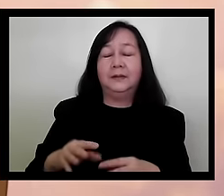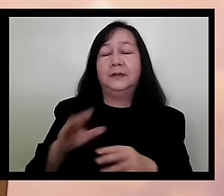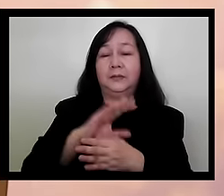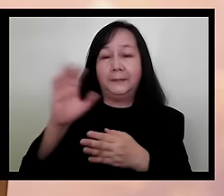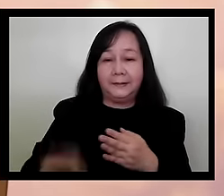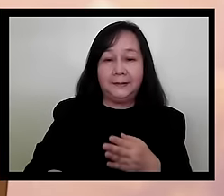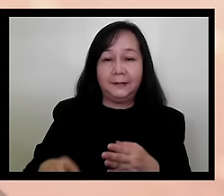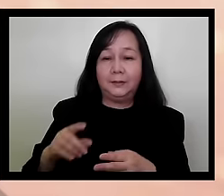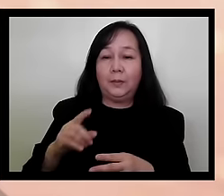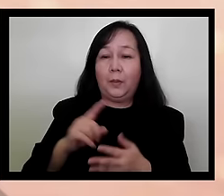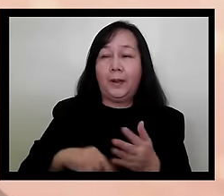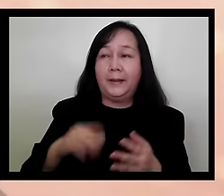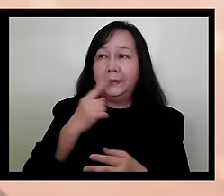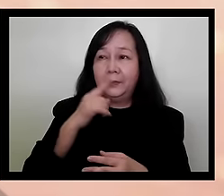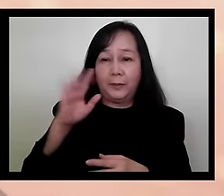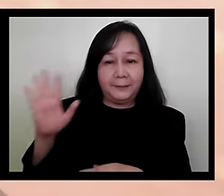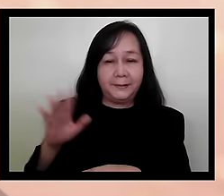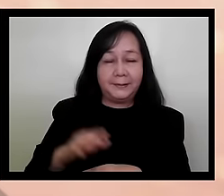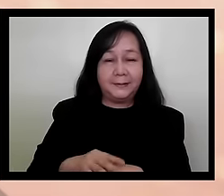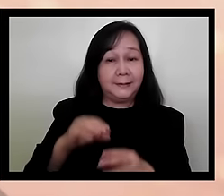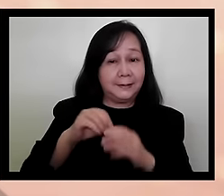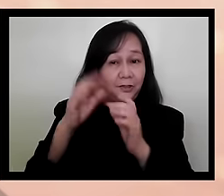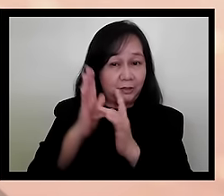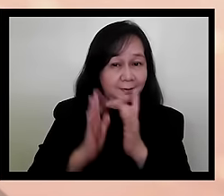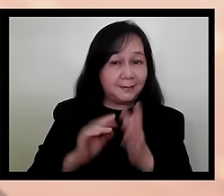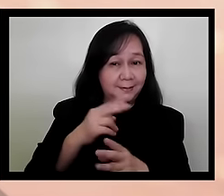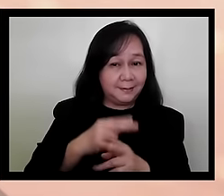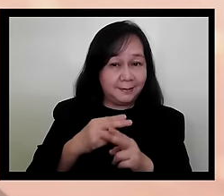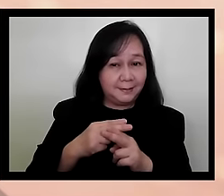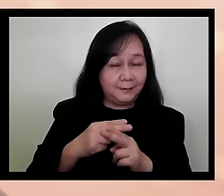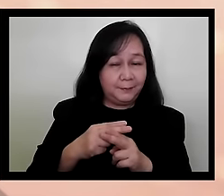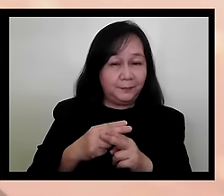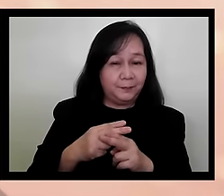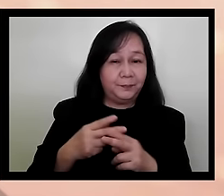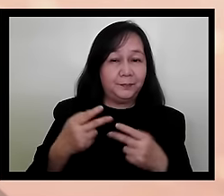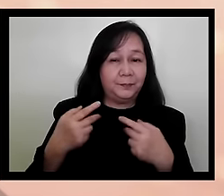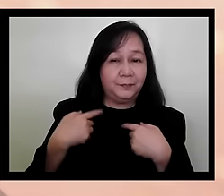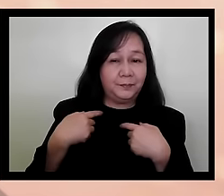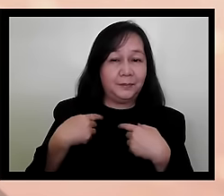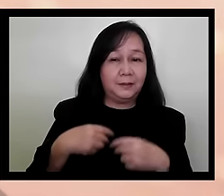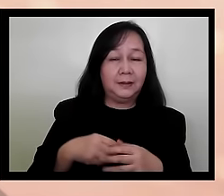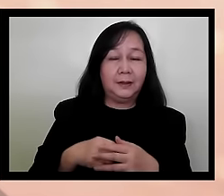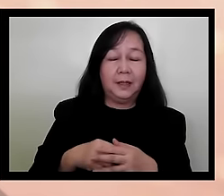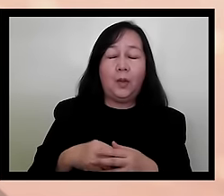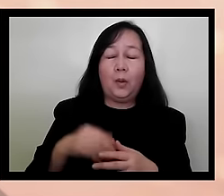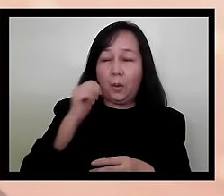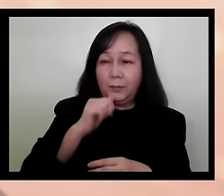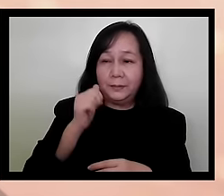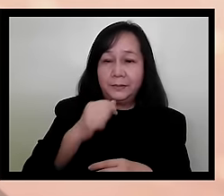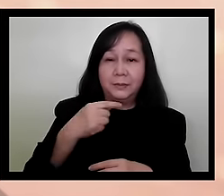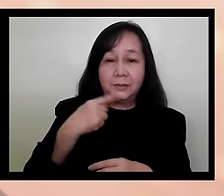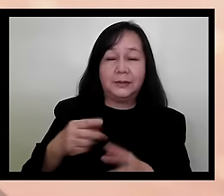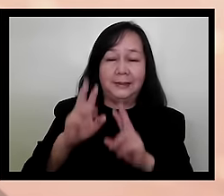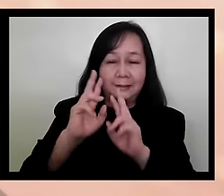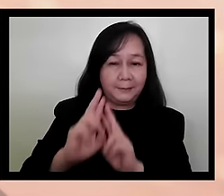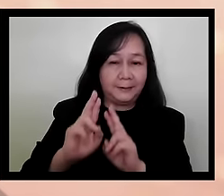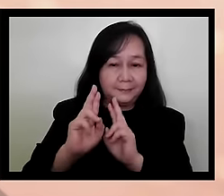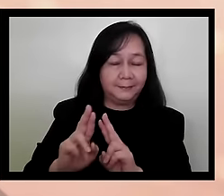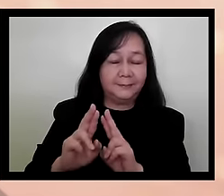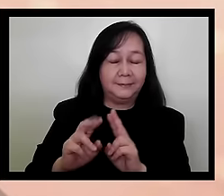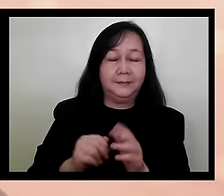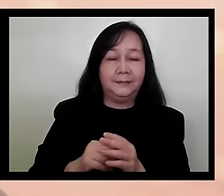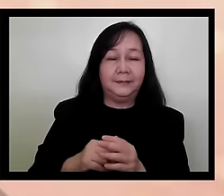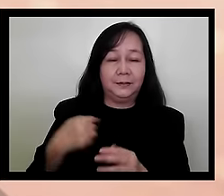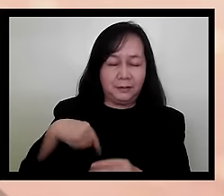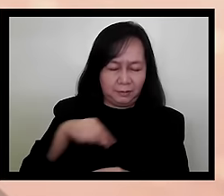has promised and now in Jesus's name there is repentance for sin God will always respond